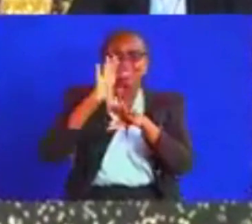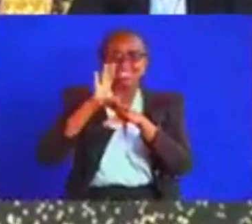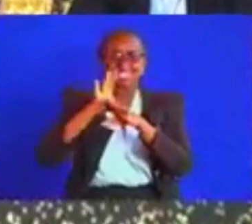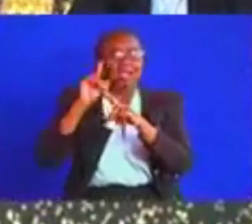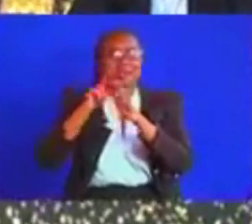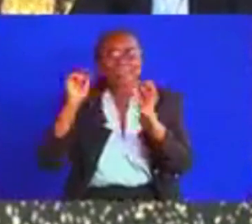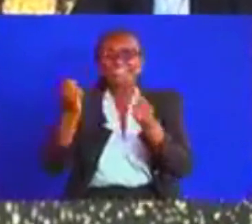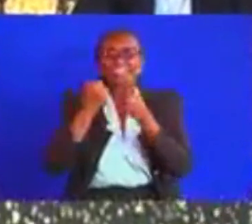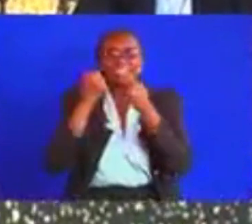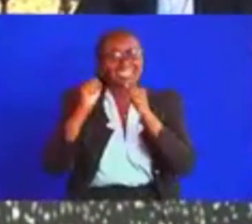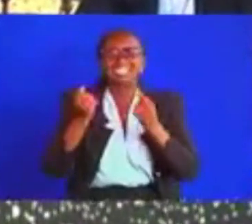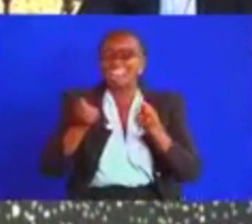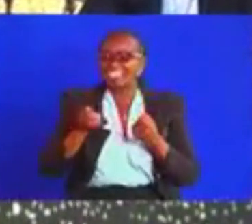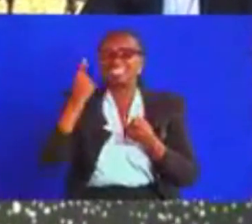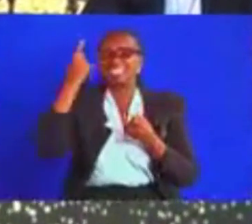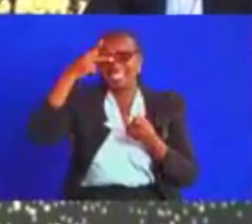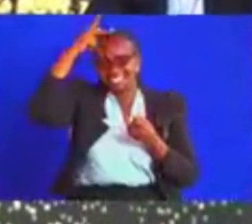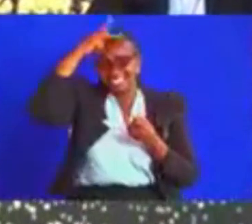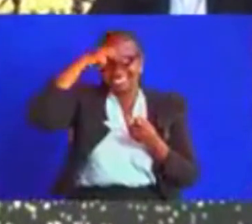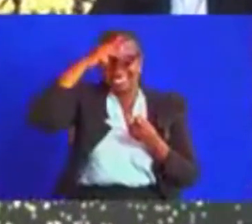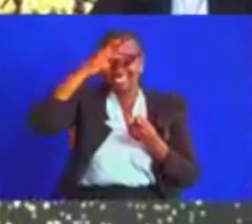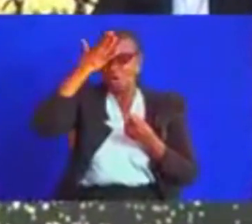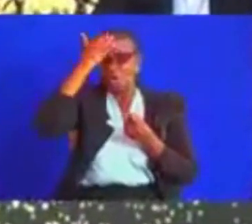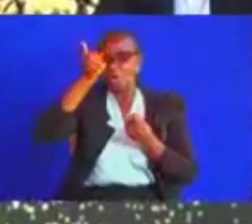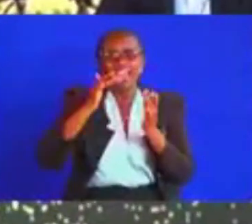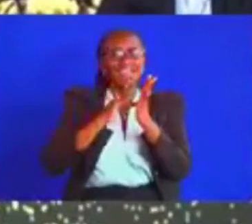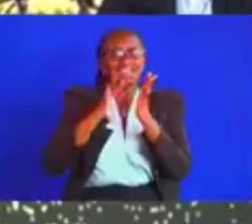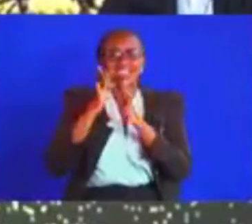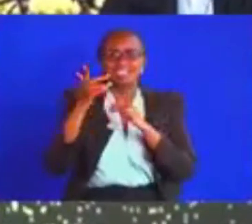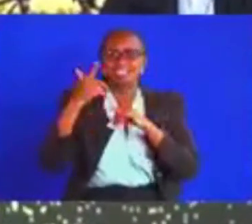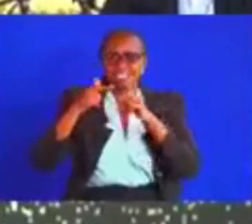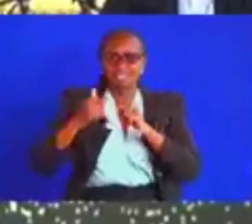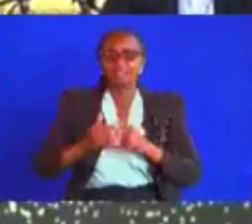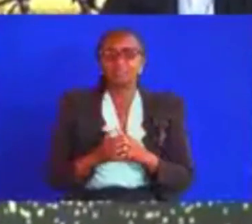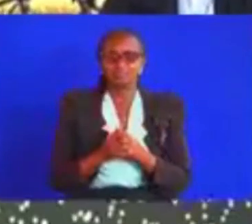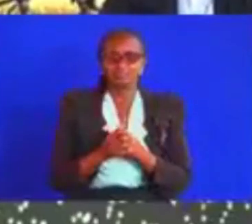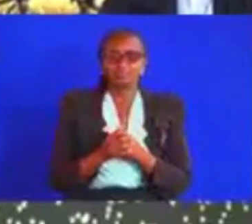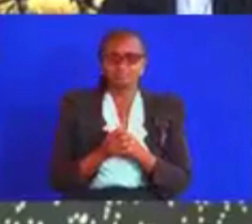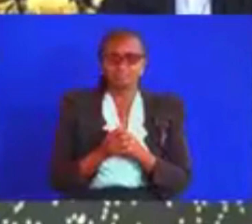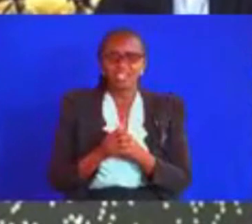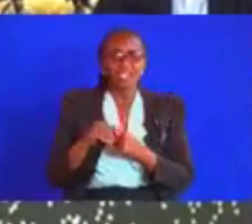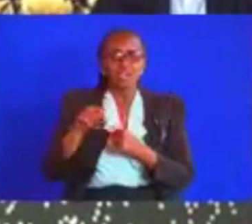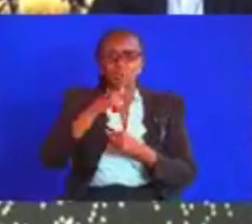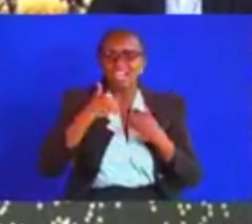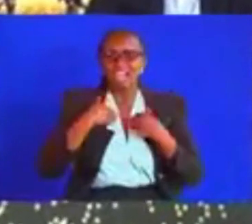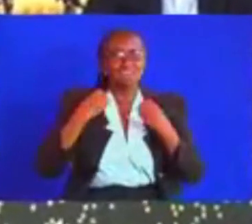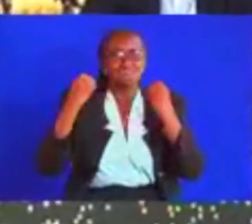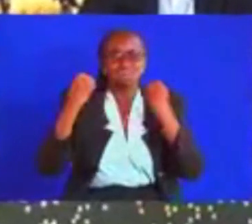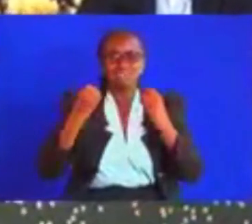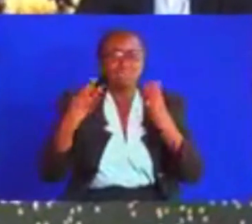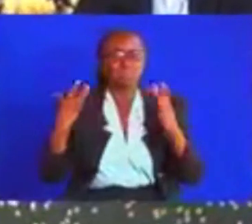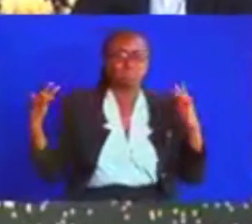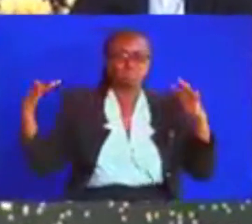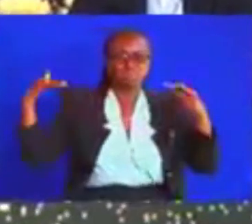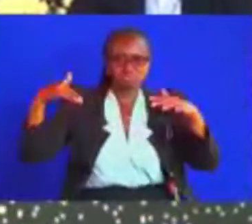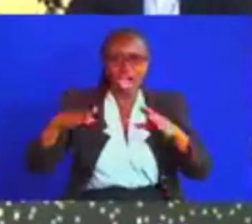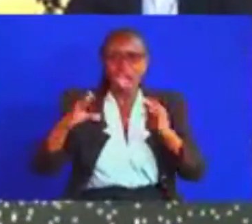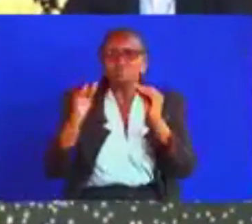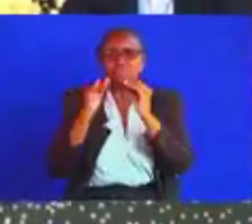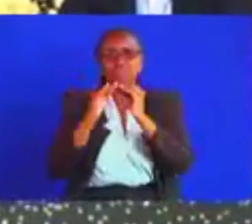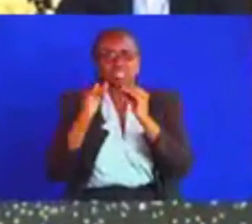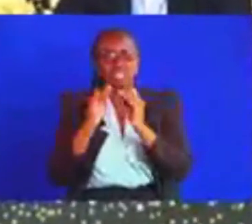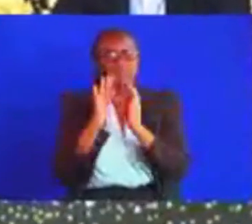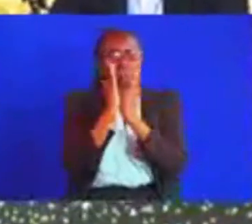articulate with intelligence why Jesus came. We have conferences, we have books, we have